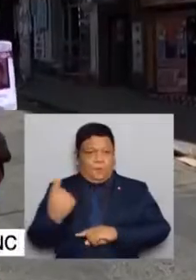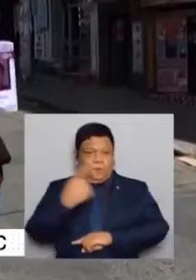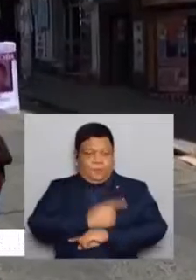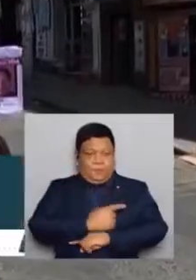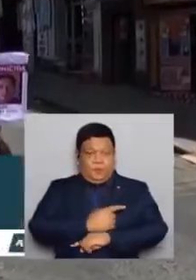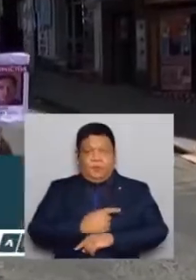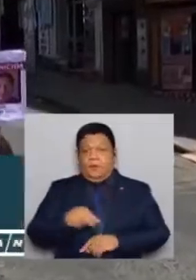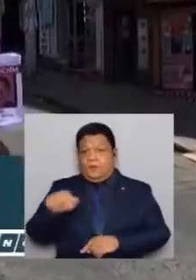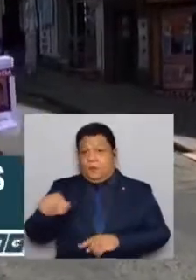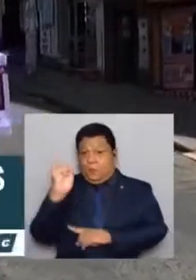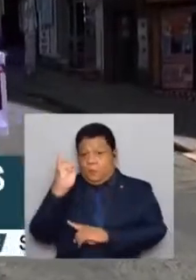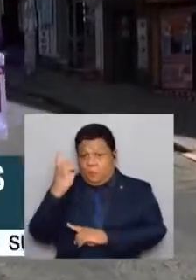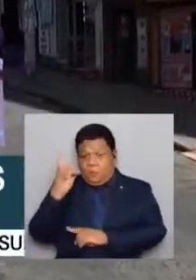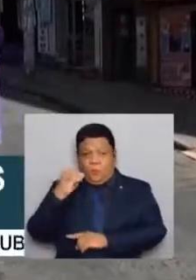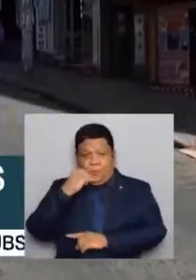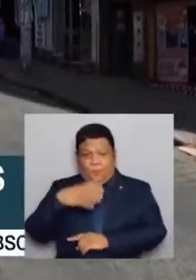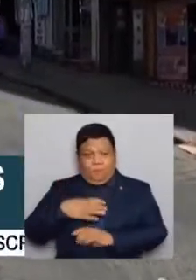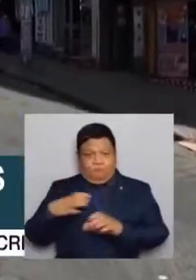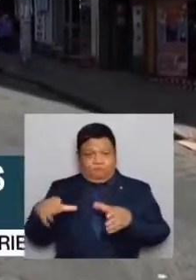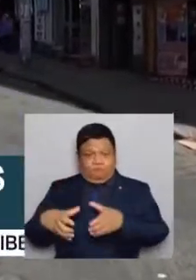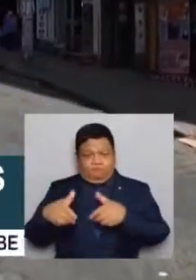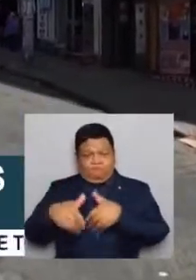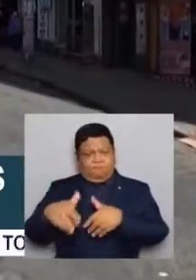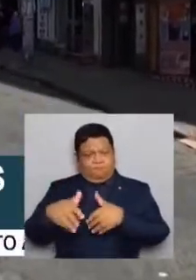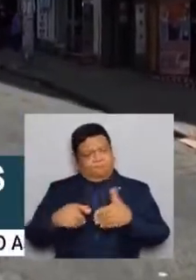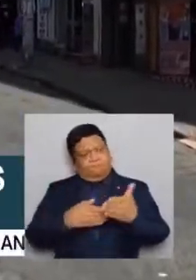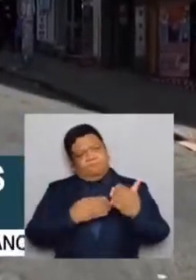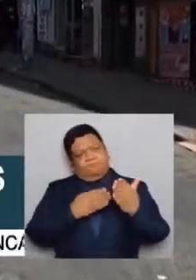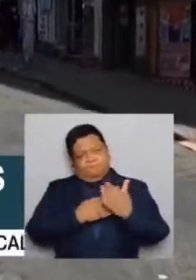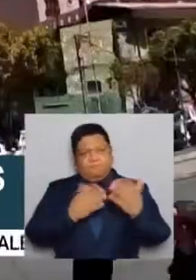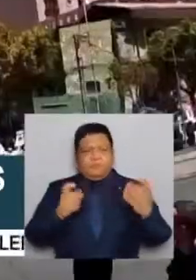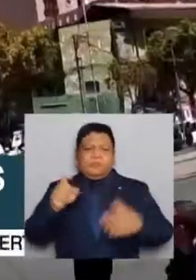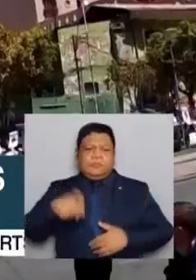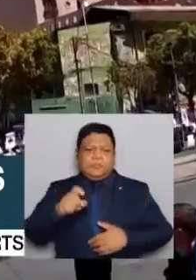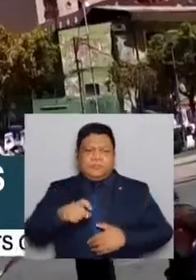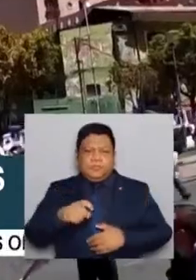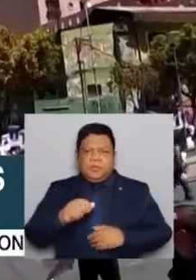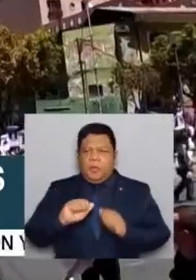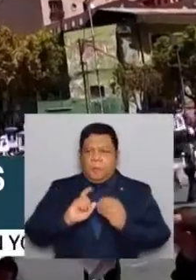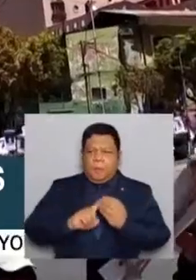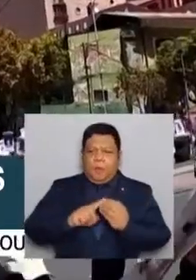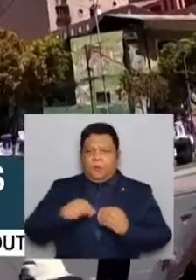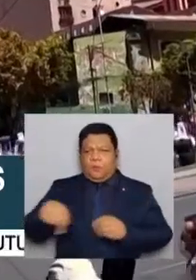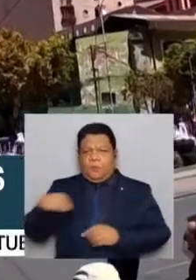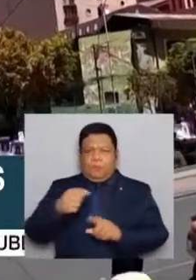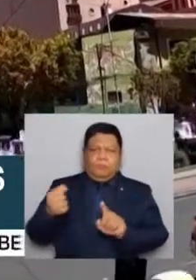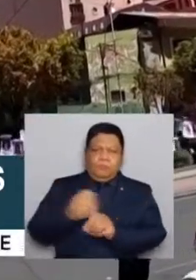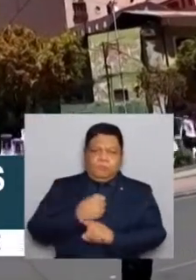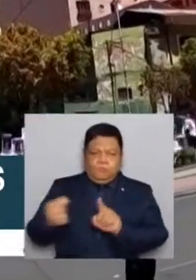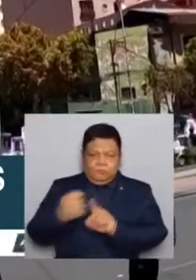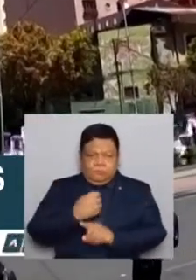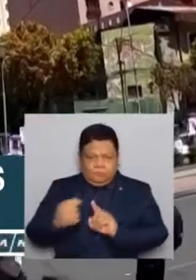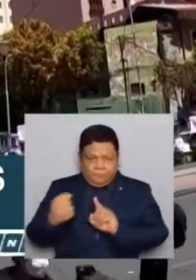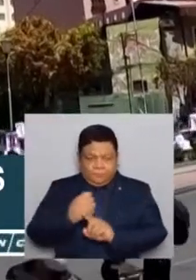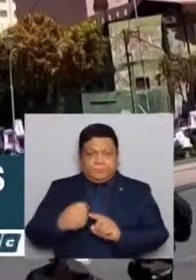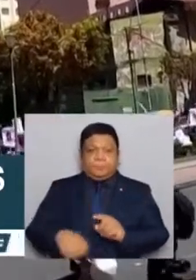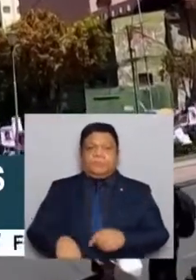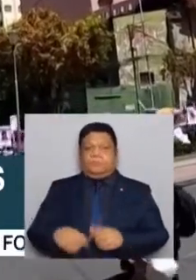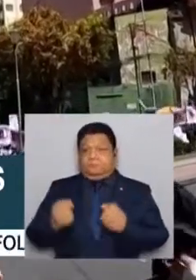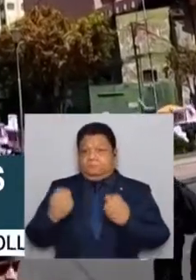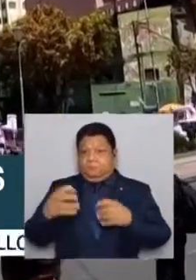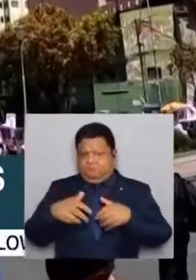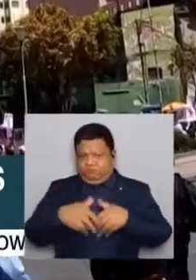of La Paz to demand justice for victims of gender-based violence. Hundreds marched to the city's Court of Justice